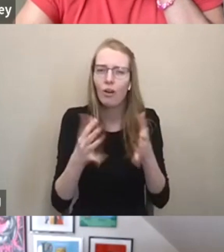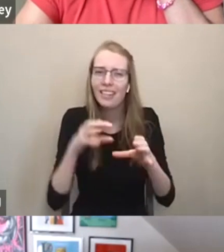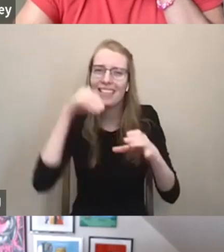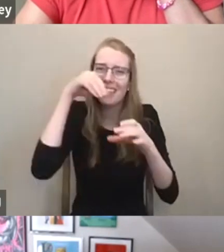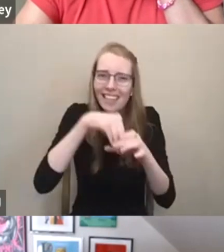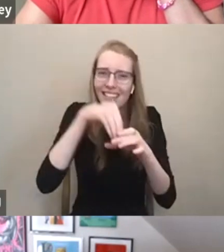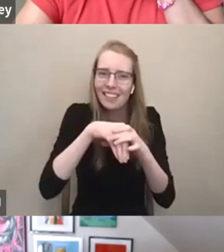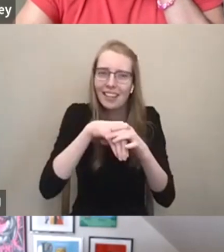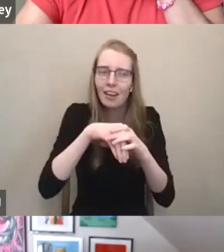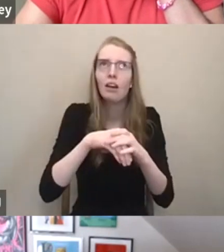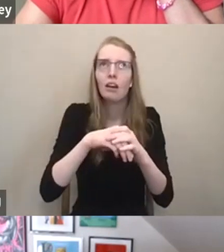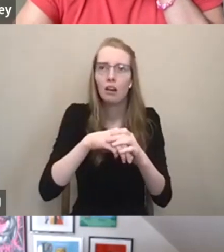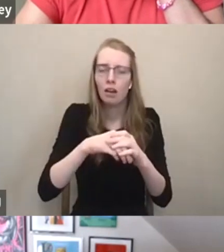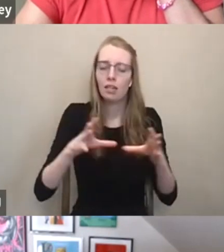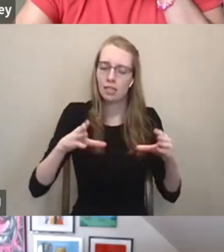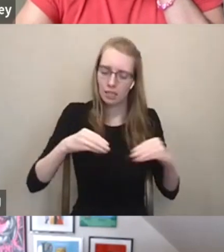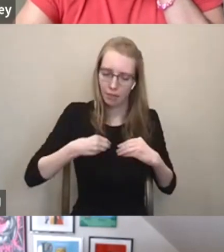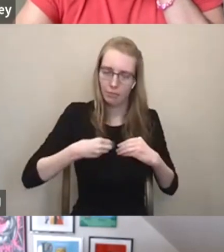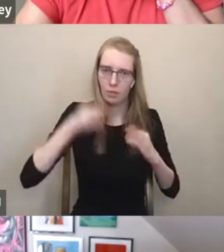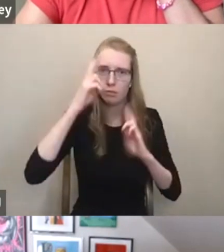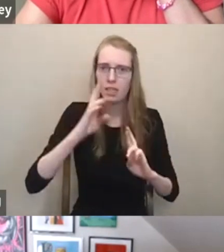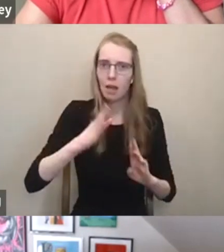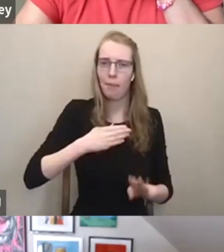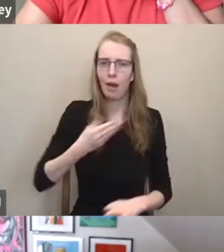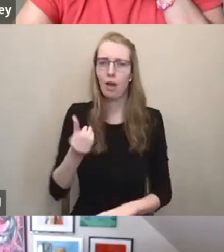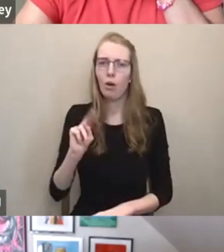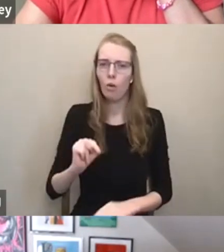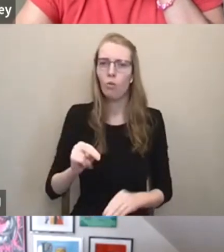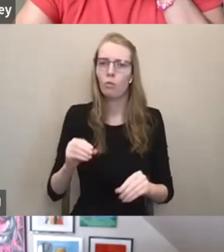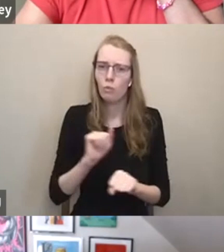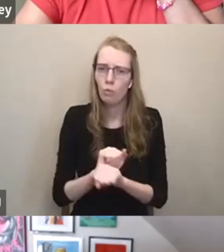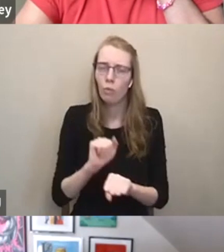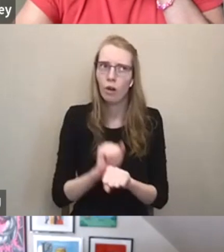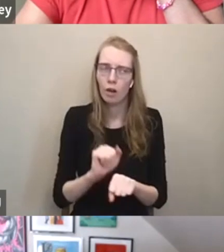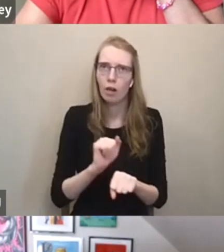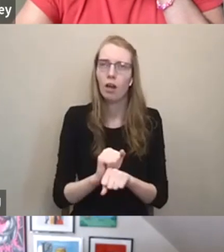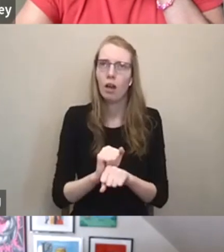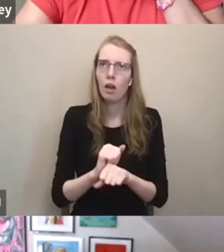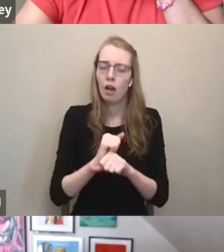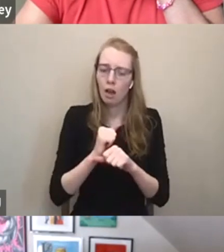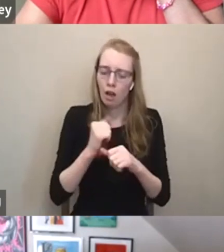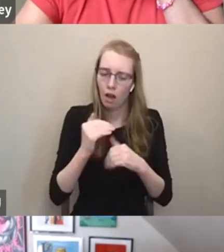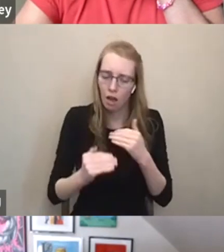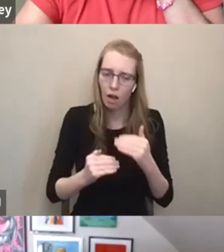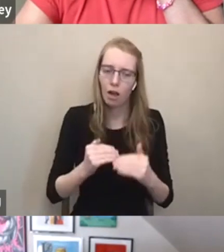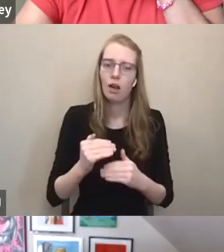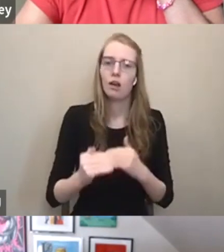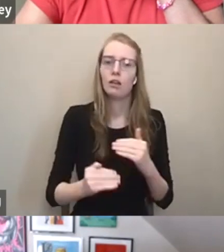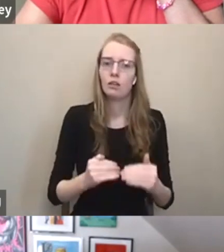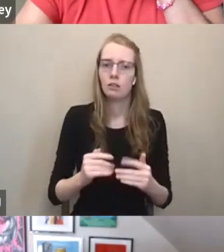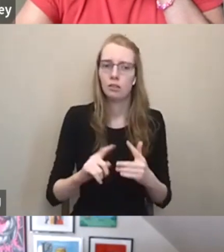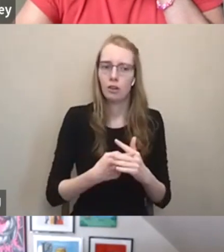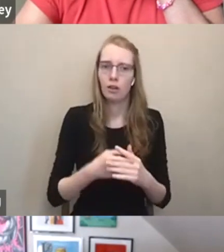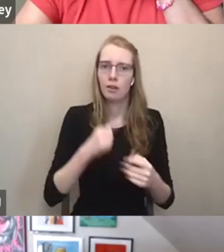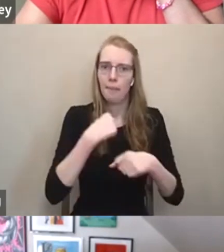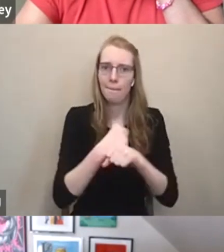accepting and respecting my own work, and through that actually creating a platform through which other people will see you